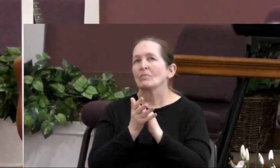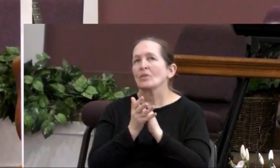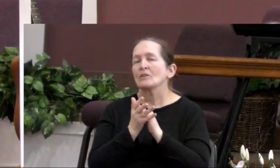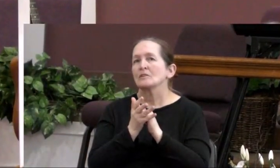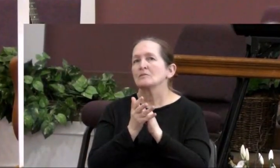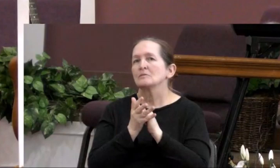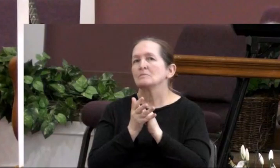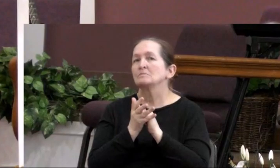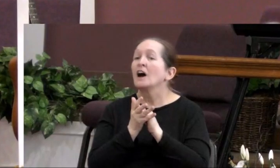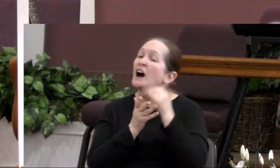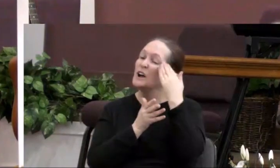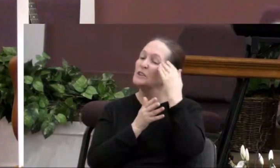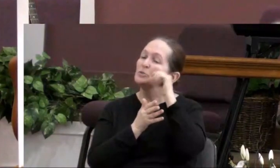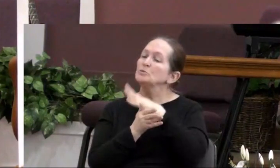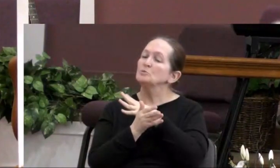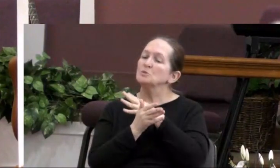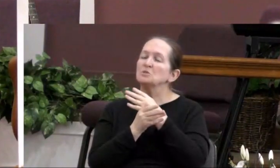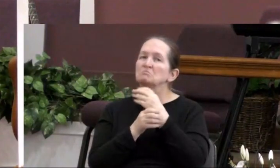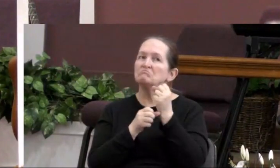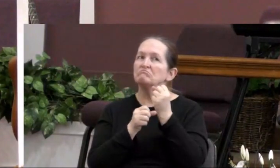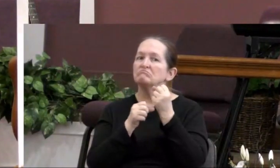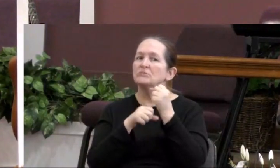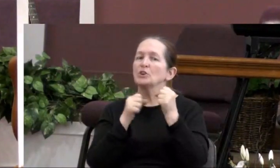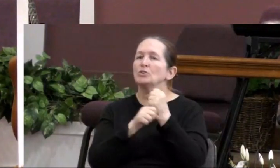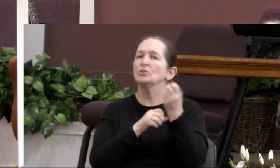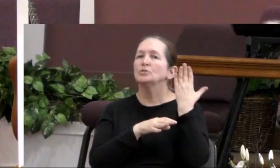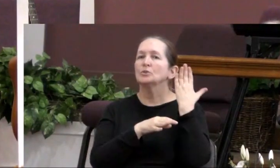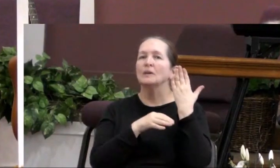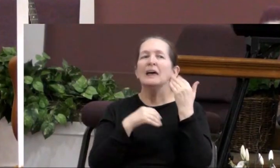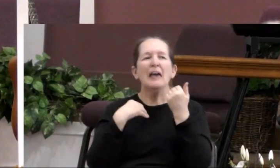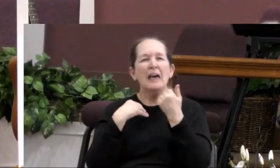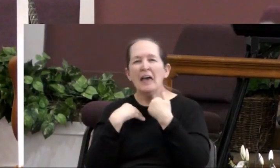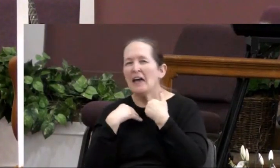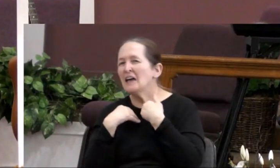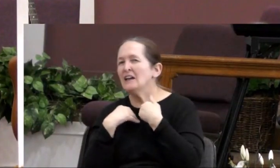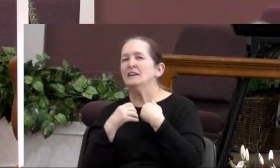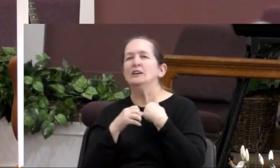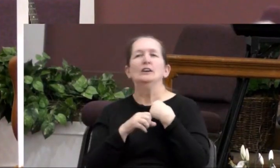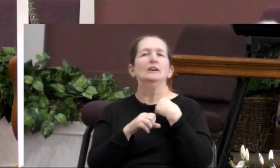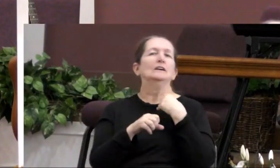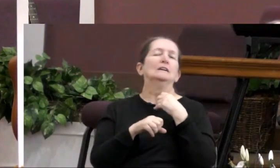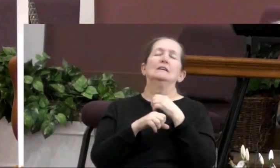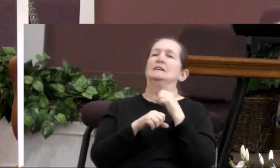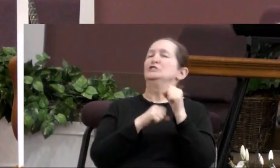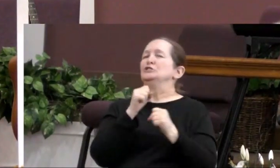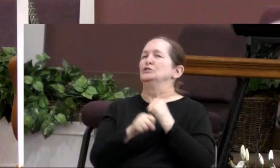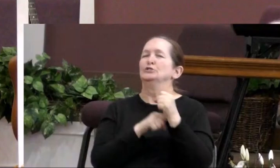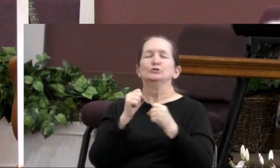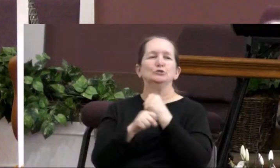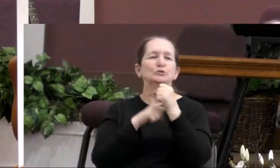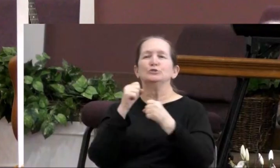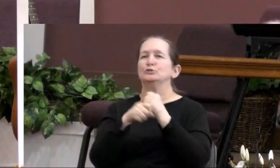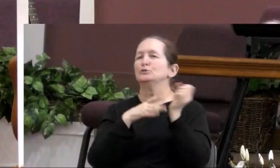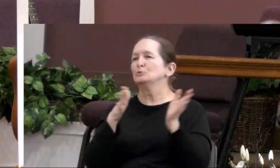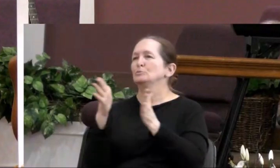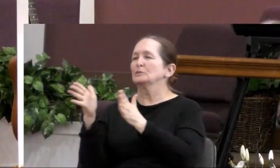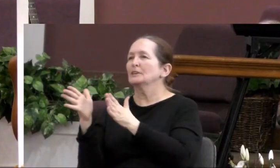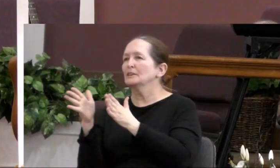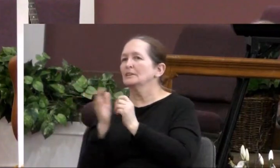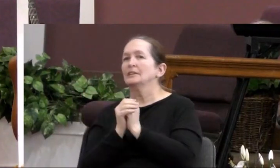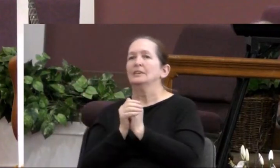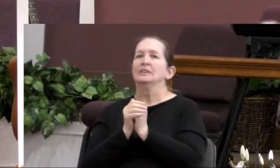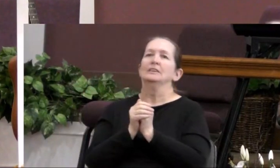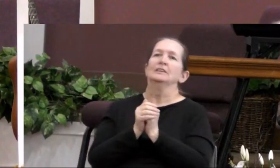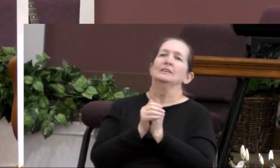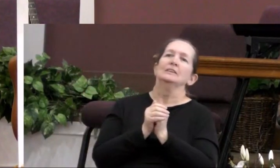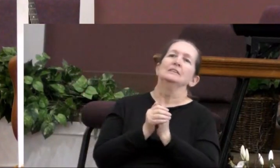Knew a gentleman years ago, he had decades planned out. Here was when he was going to get married,